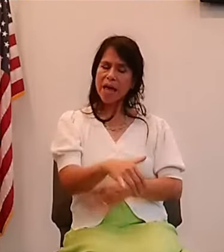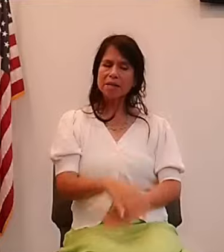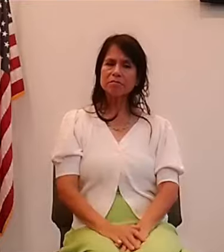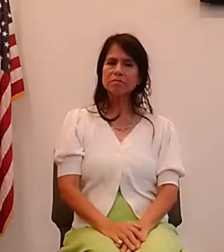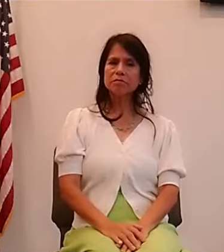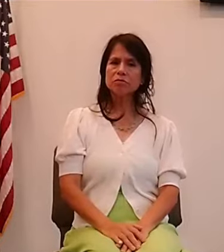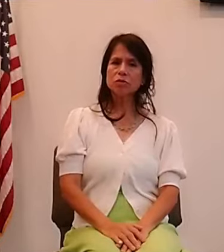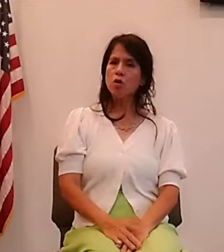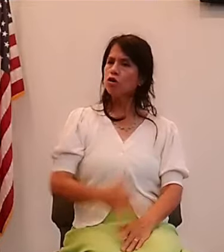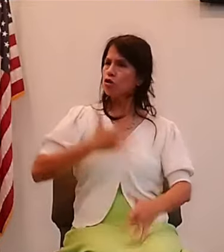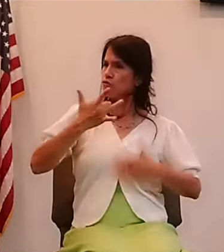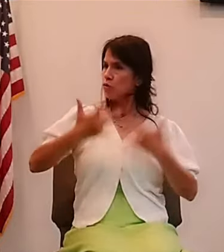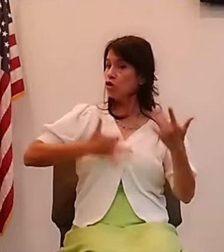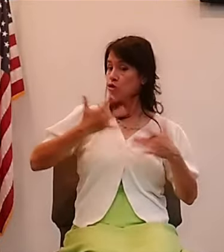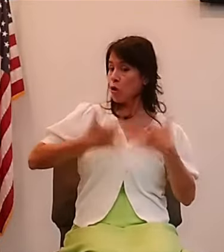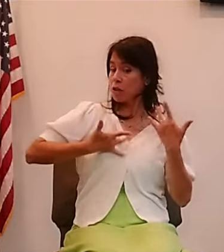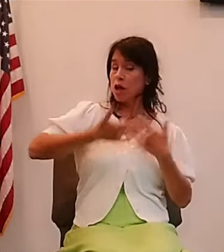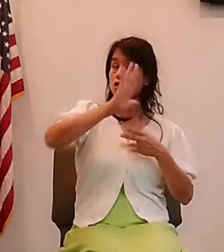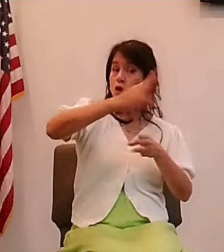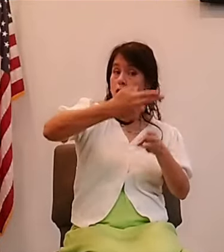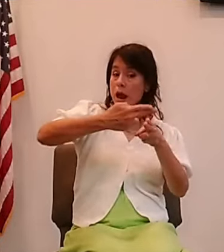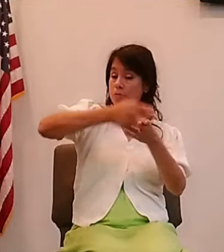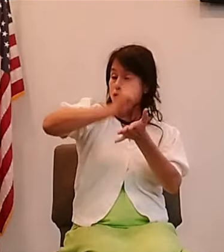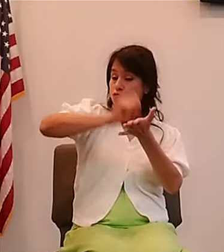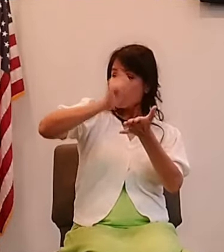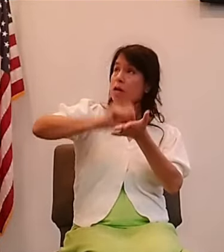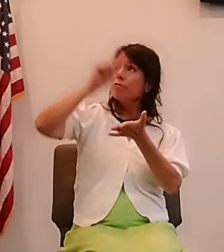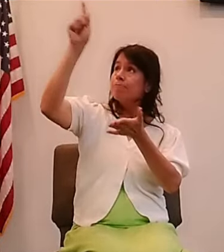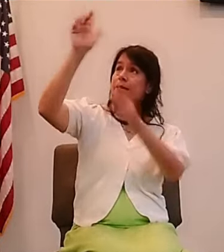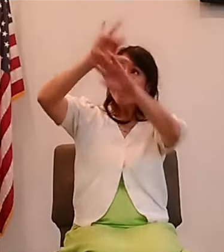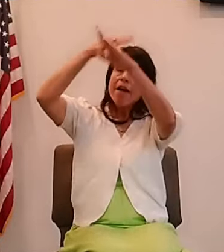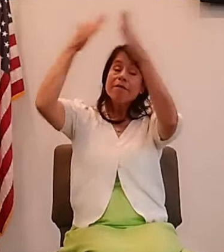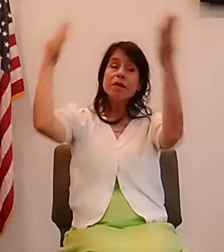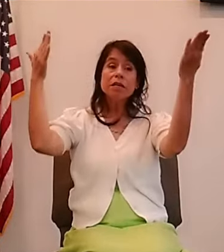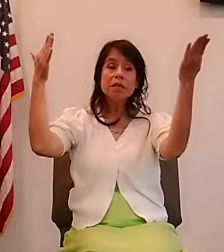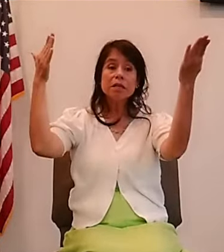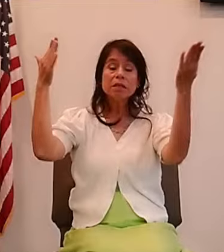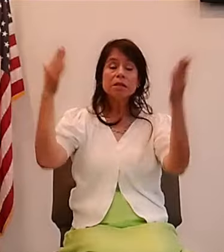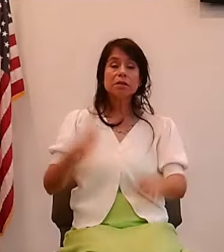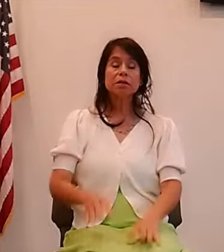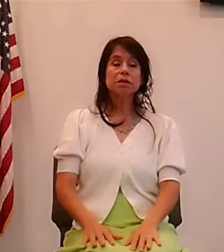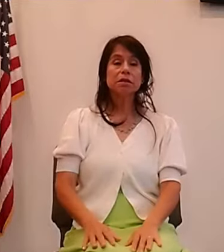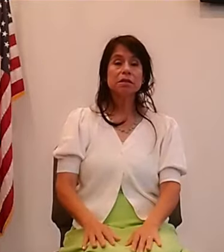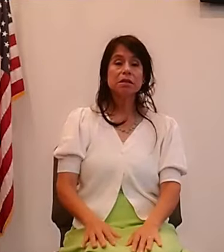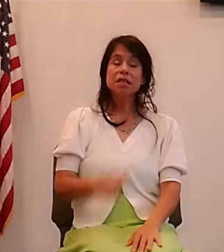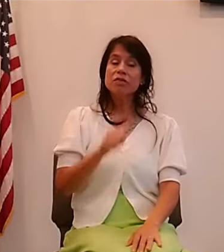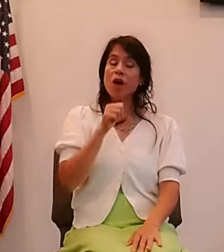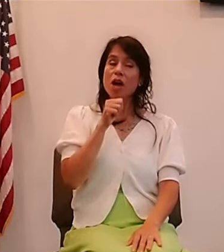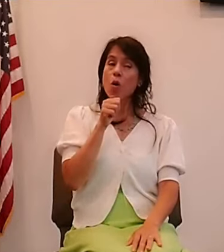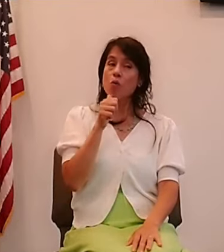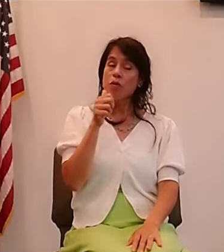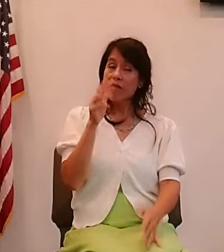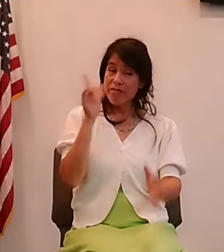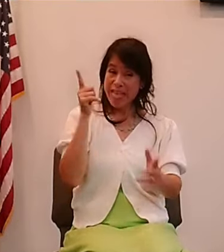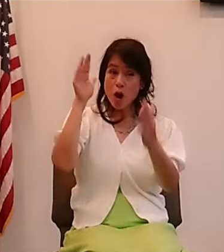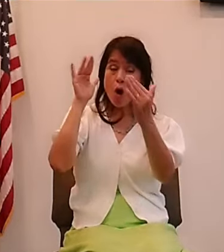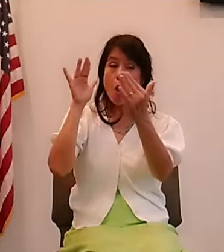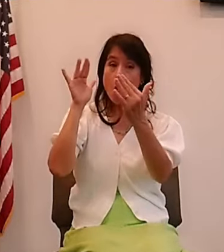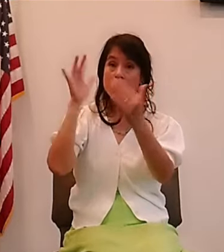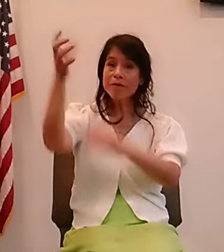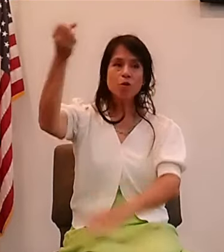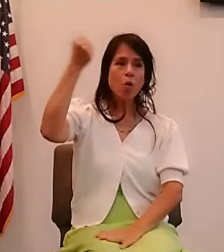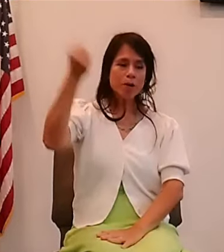what? Rejoice that your names are written in heaven. If we don't really take hold of that hope, then we